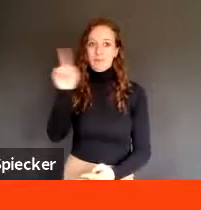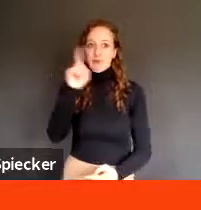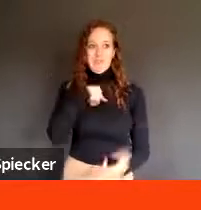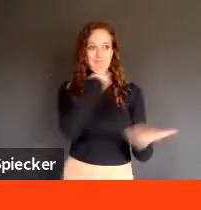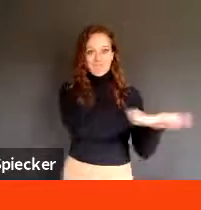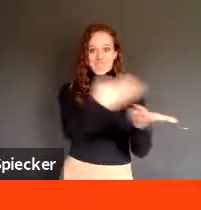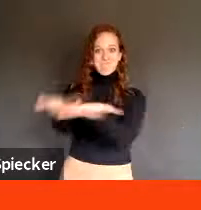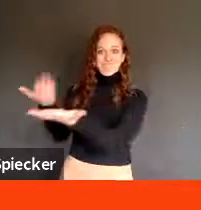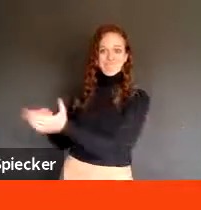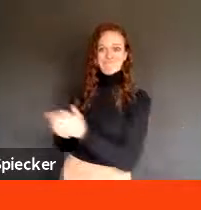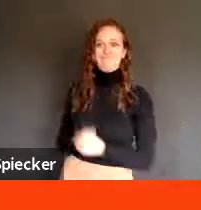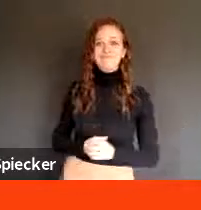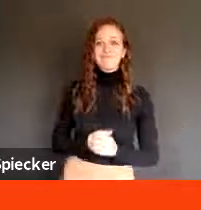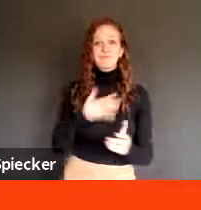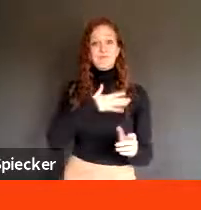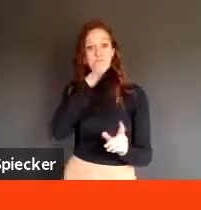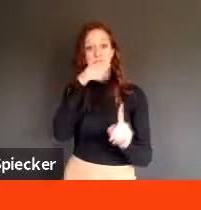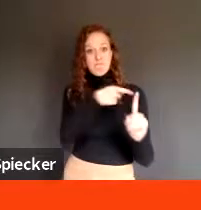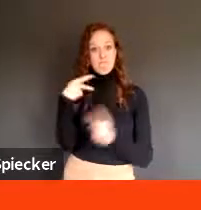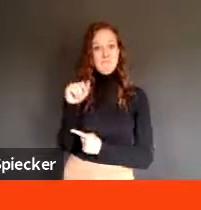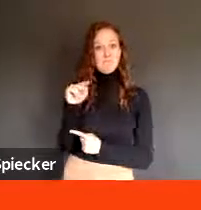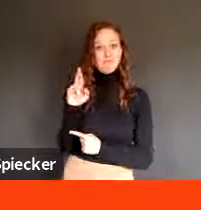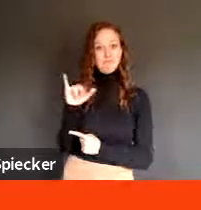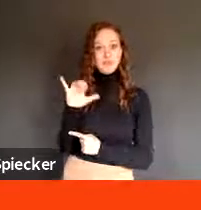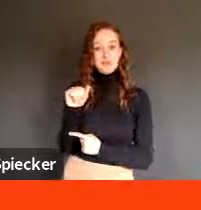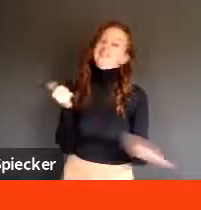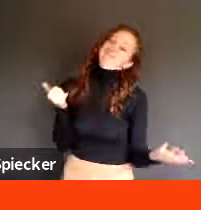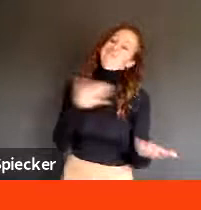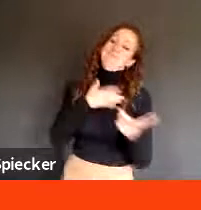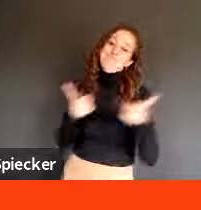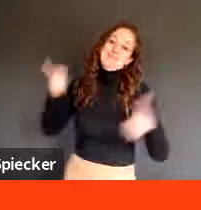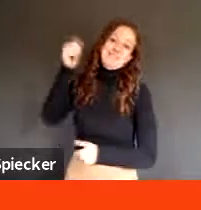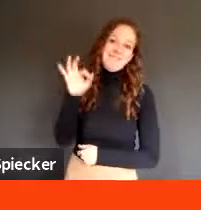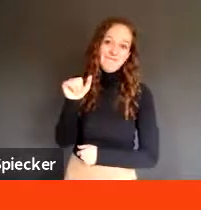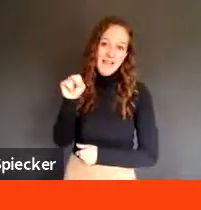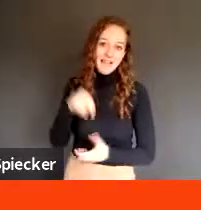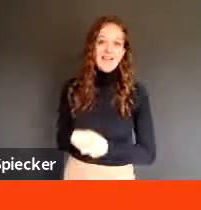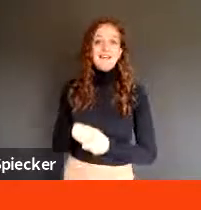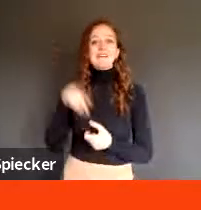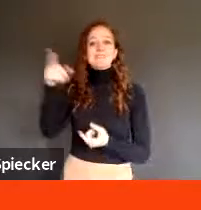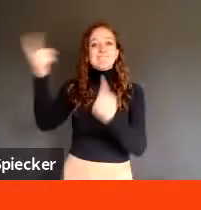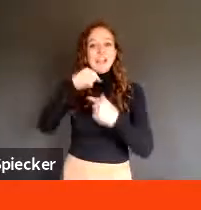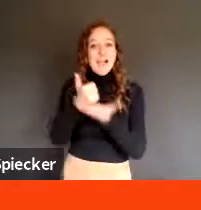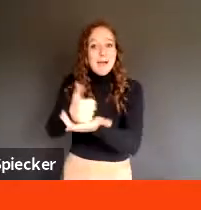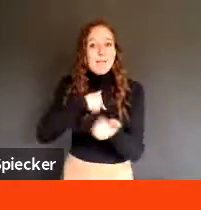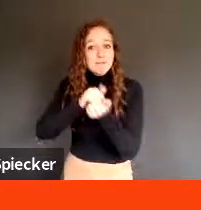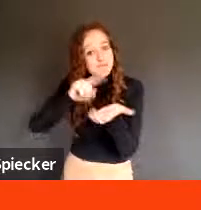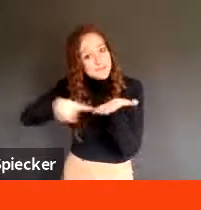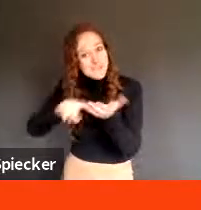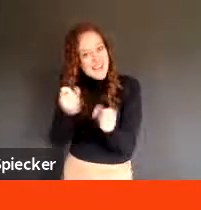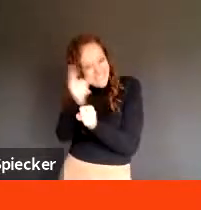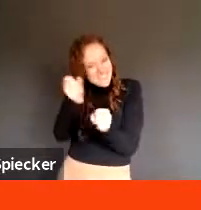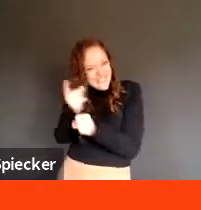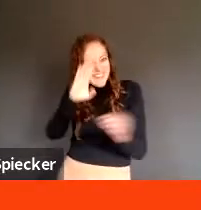and visited me wherever I was. My mom, Patricia, she is truly my